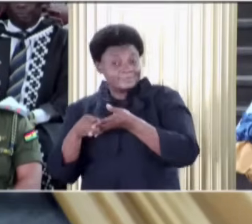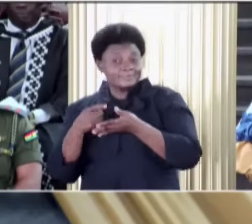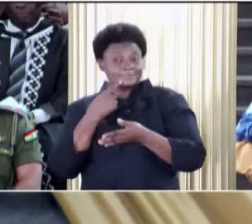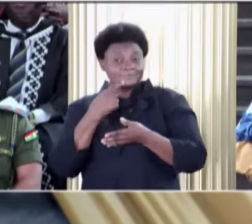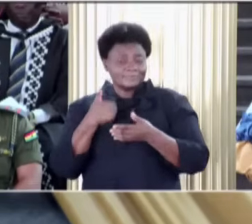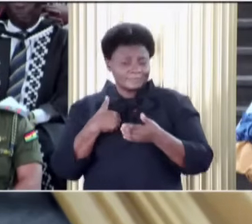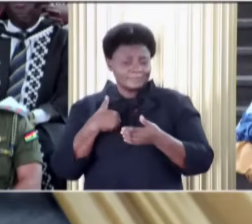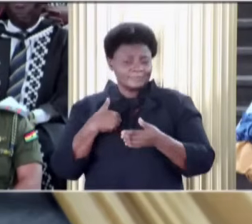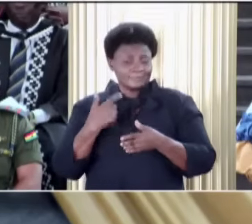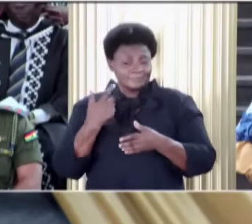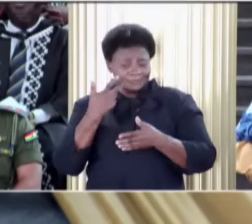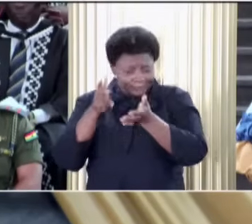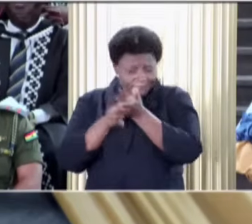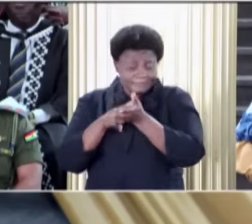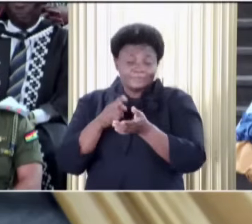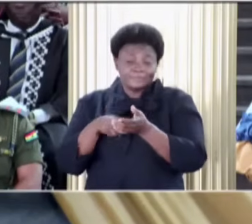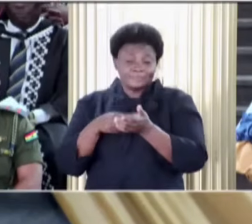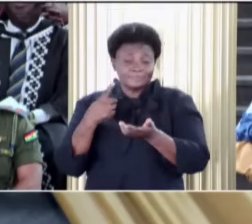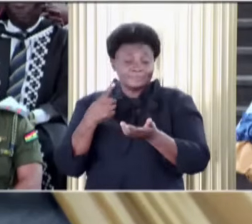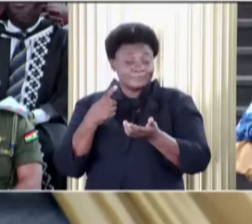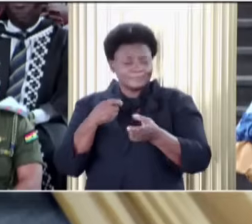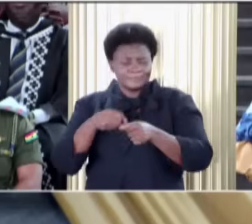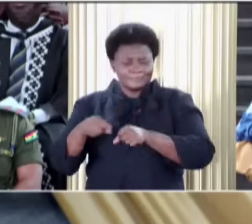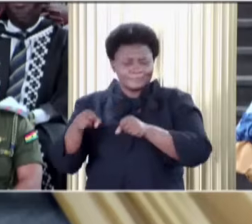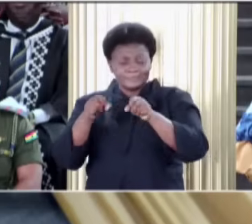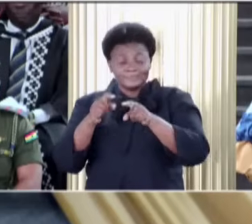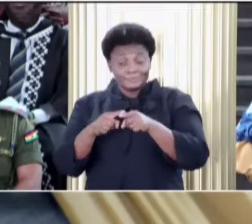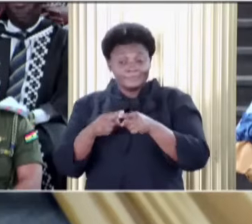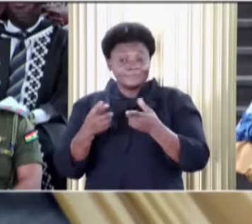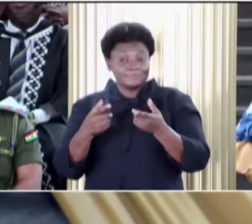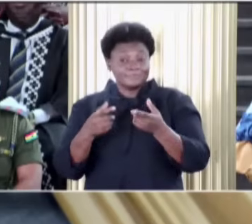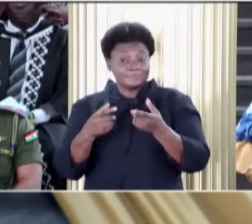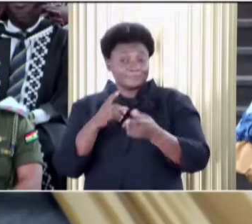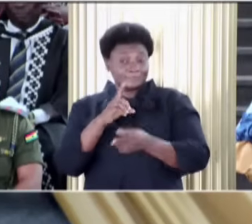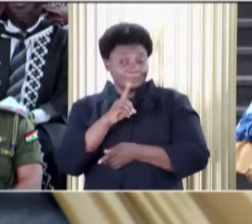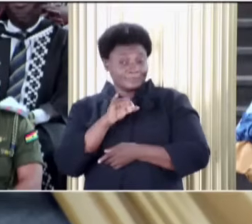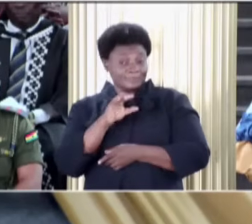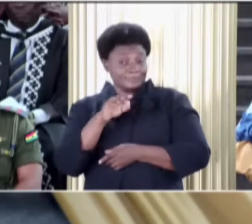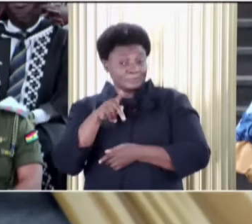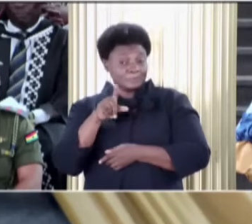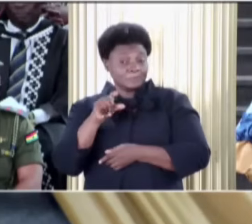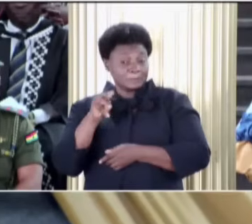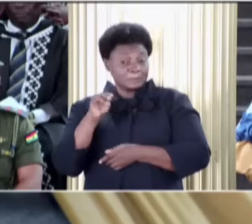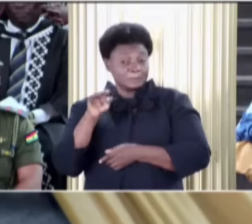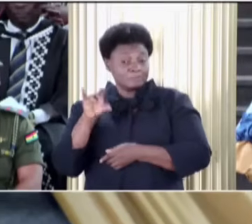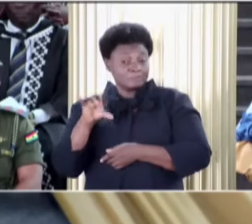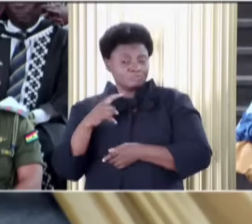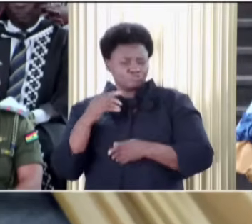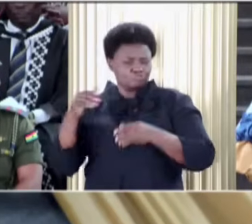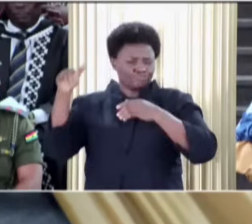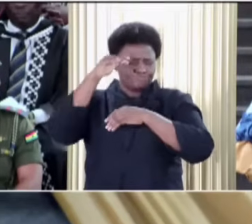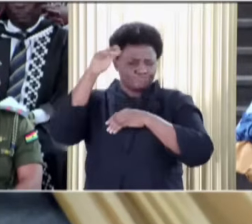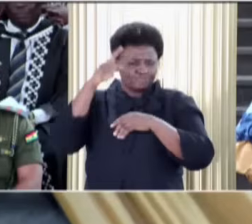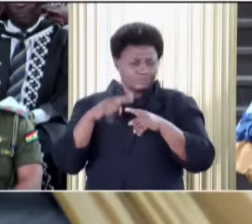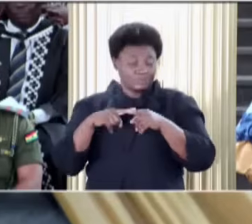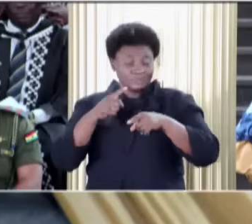of creative innovation, strategic diplomacy, and thought leadership across diverse